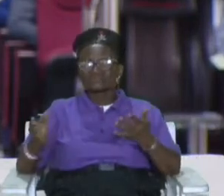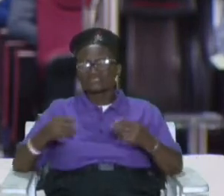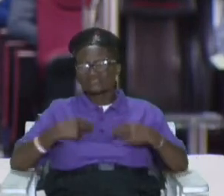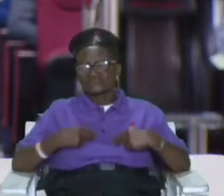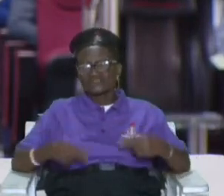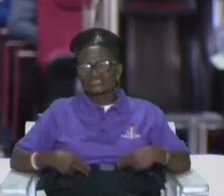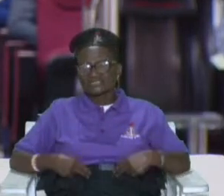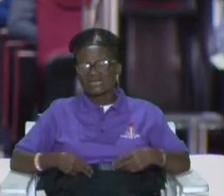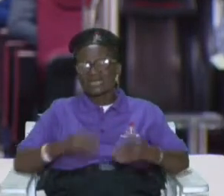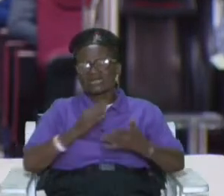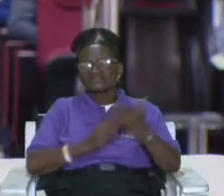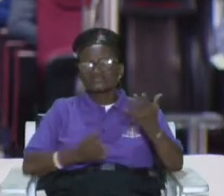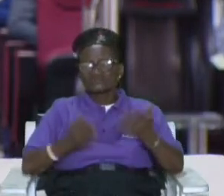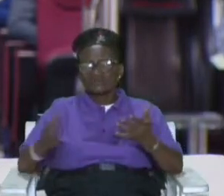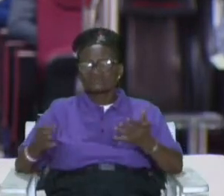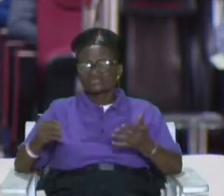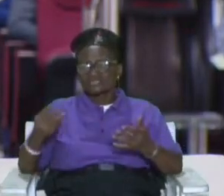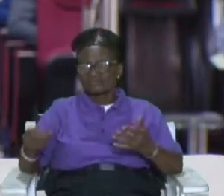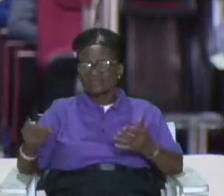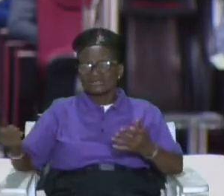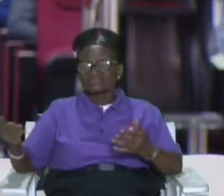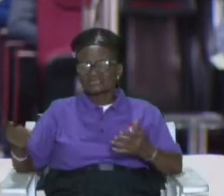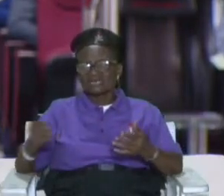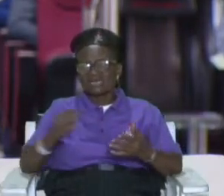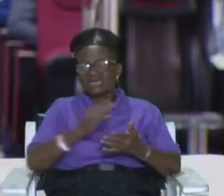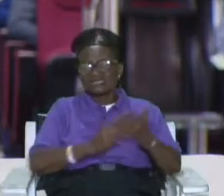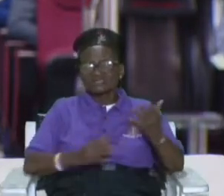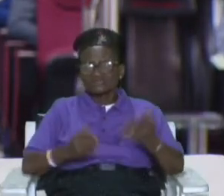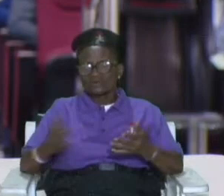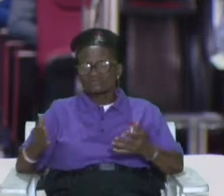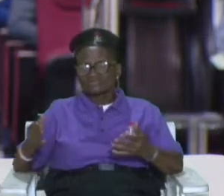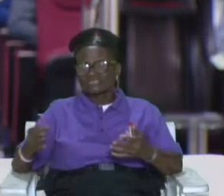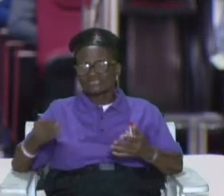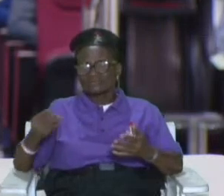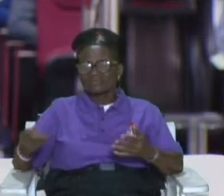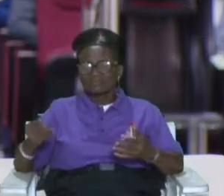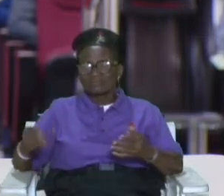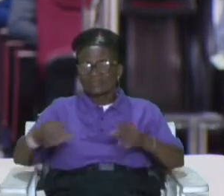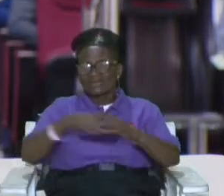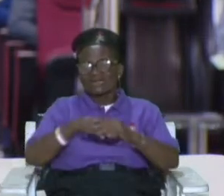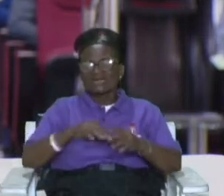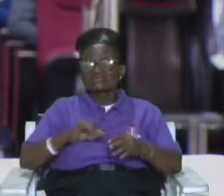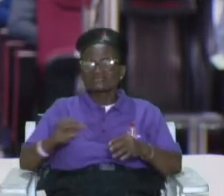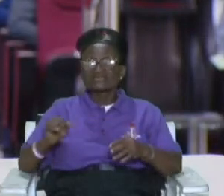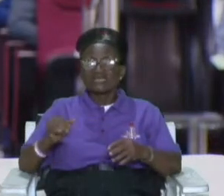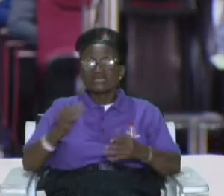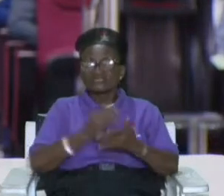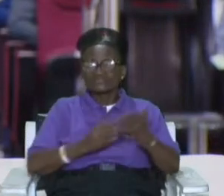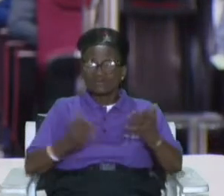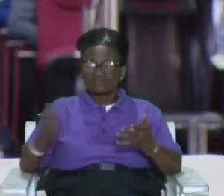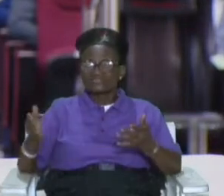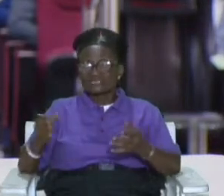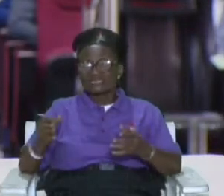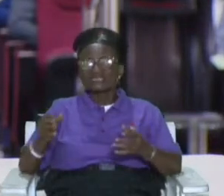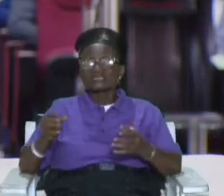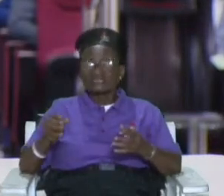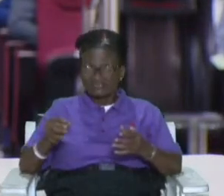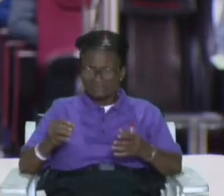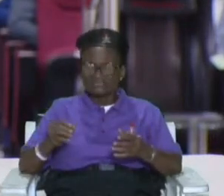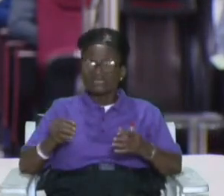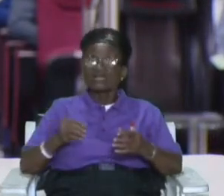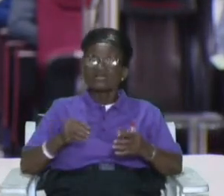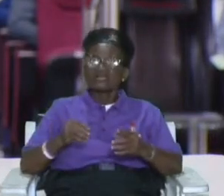something marital, something material, something career-wise,